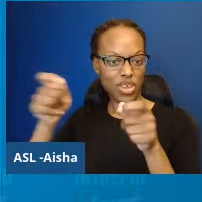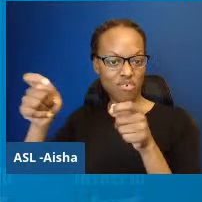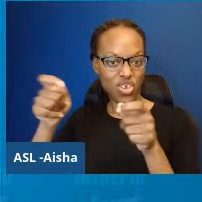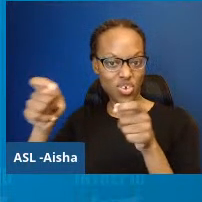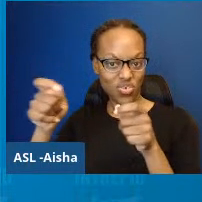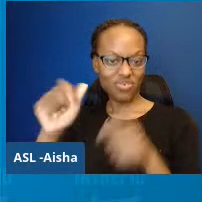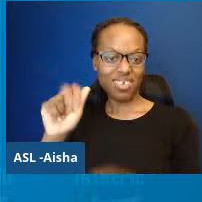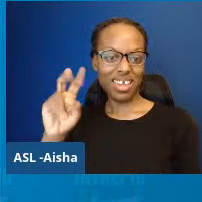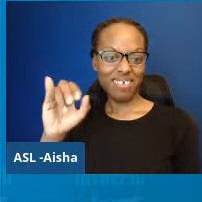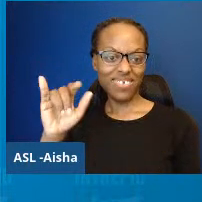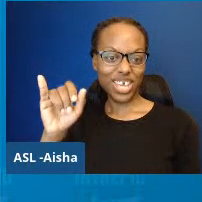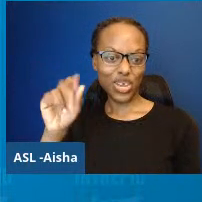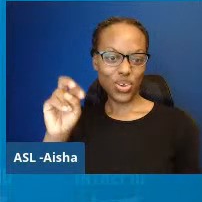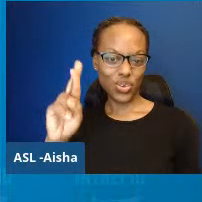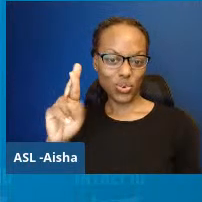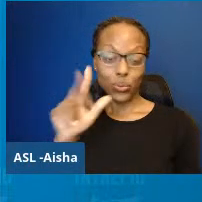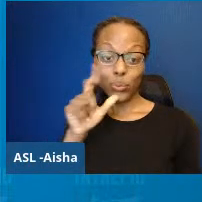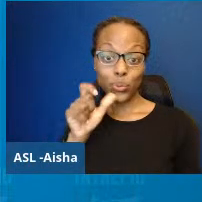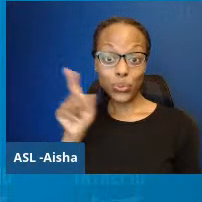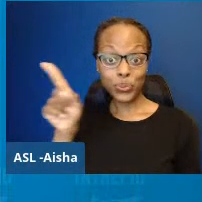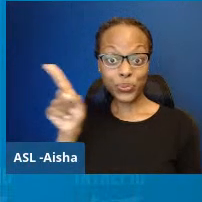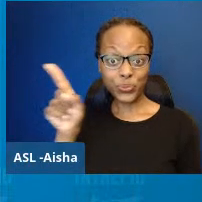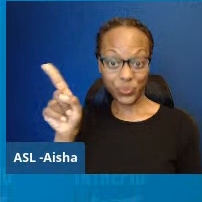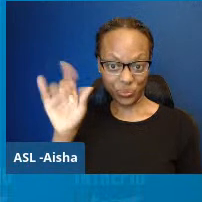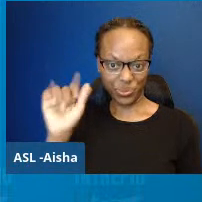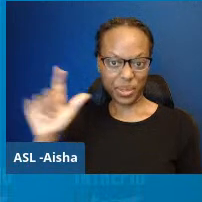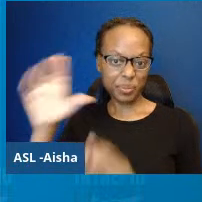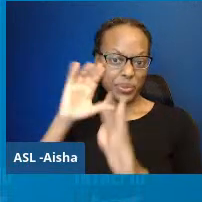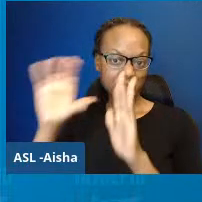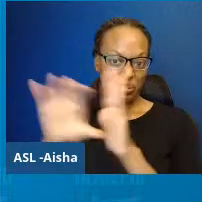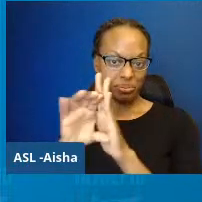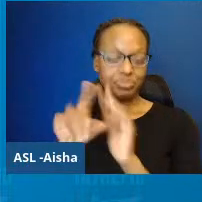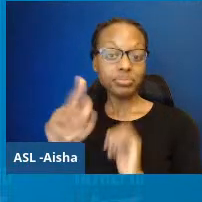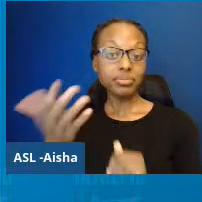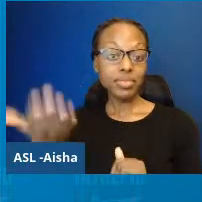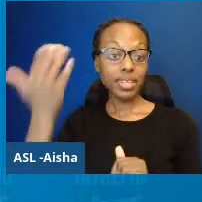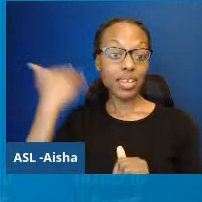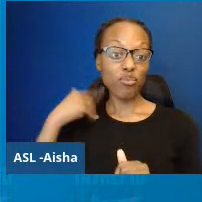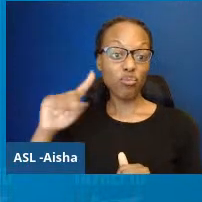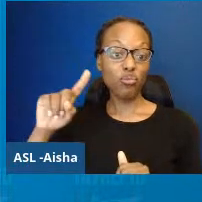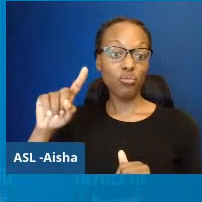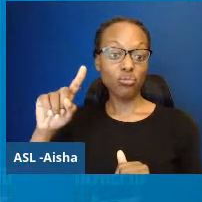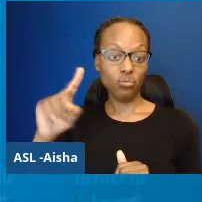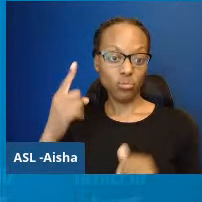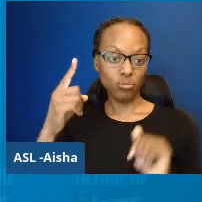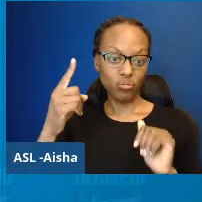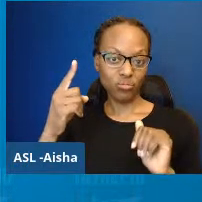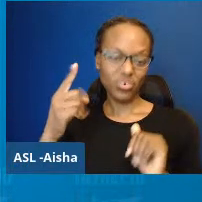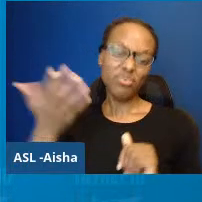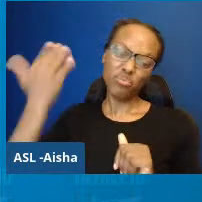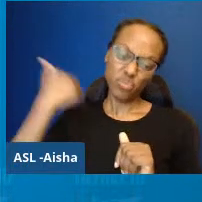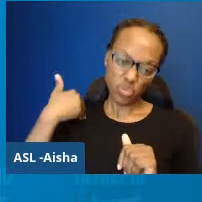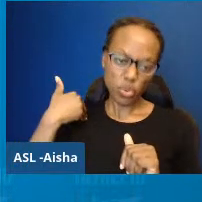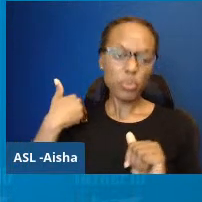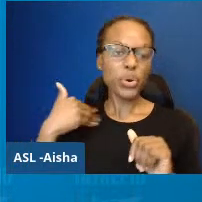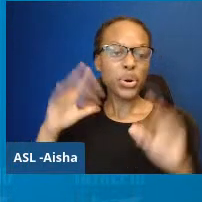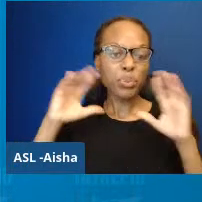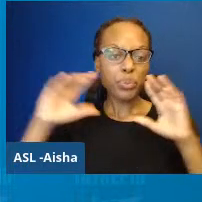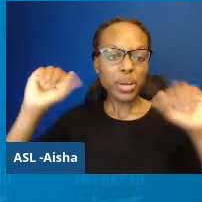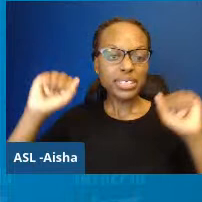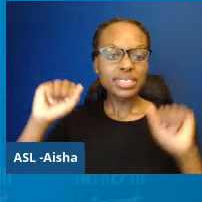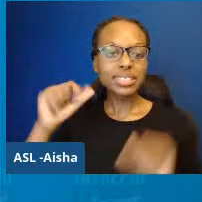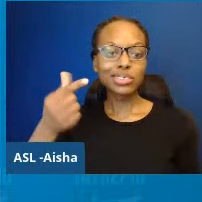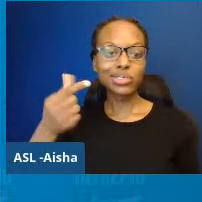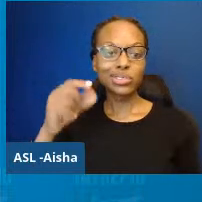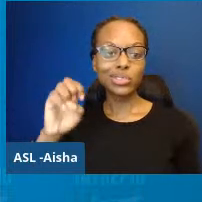upper right-hand corner. That is former president, the first president, George Bush, the father.